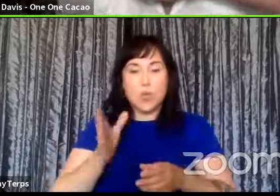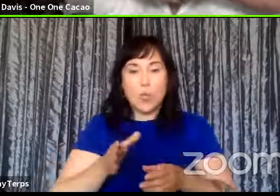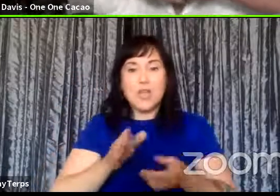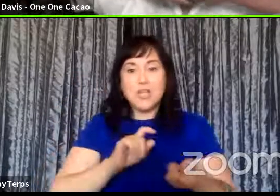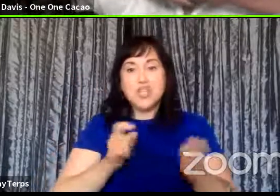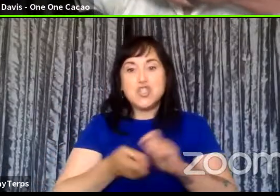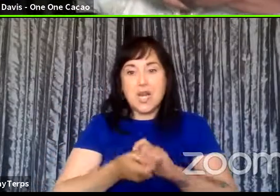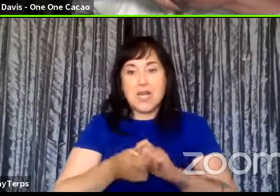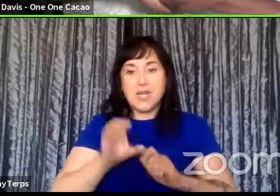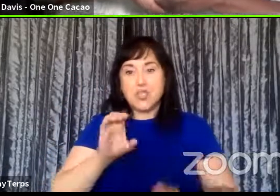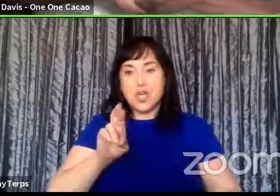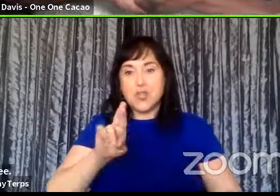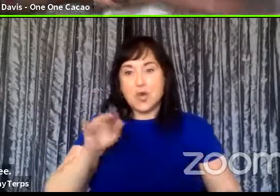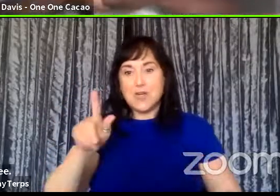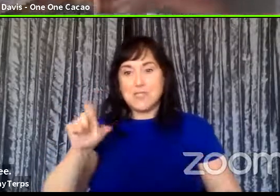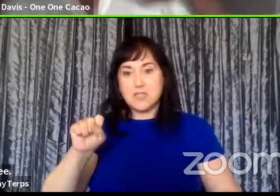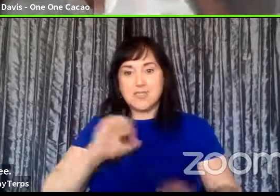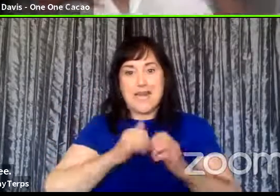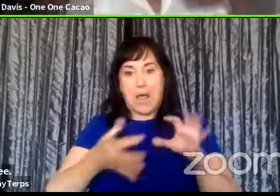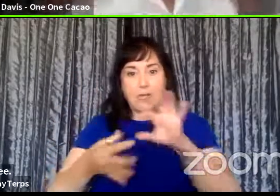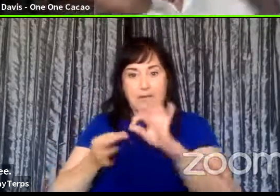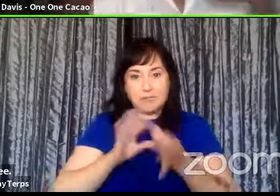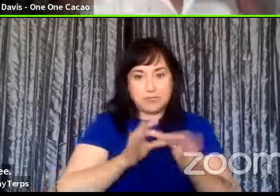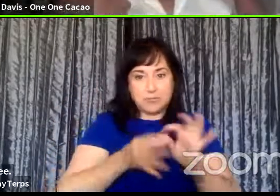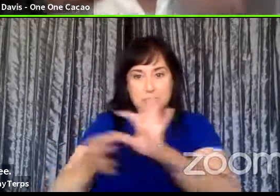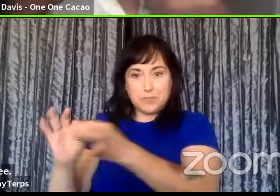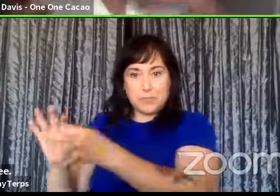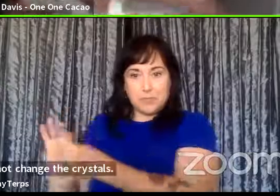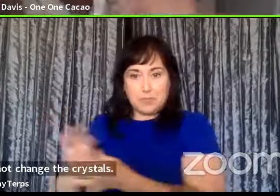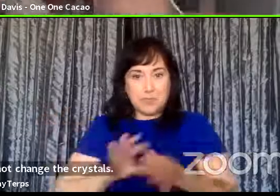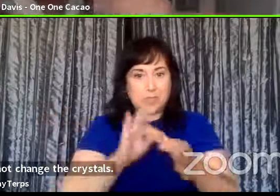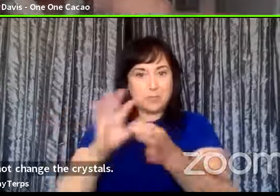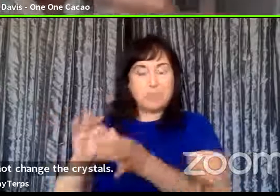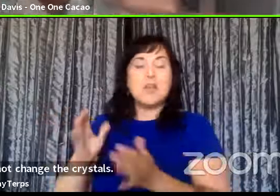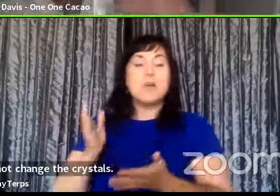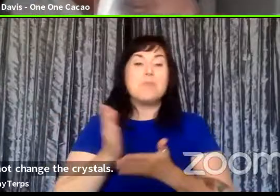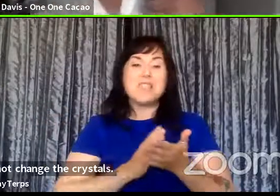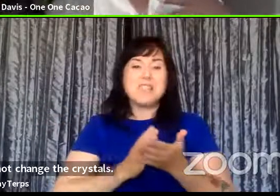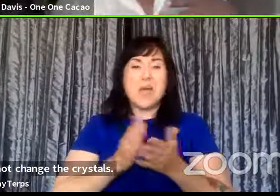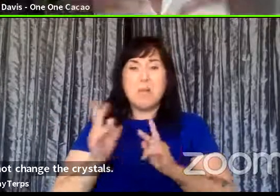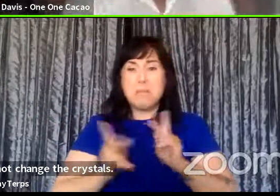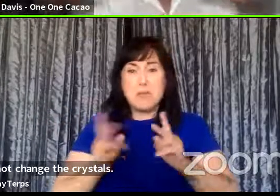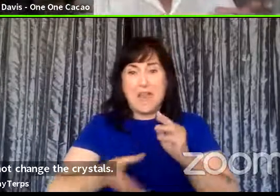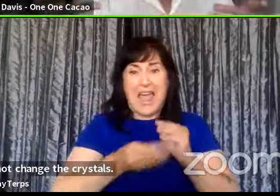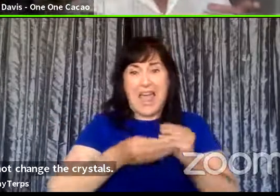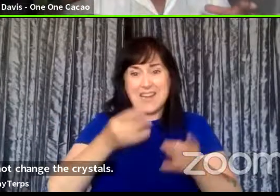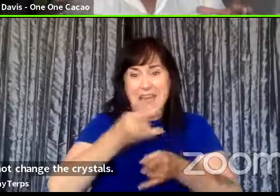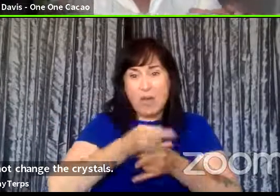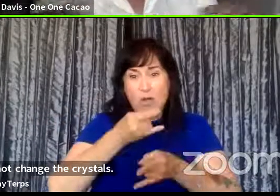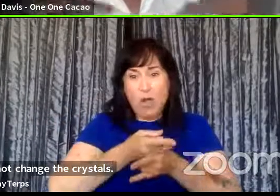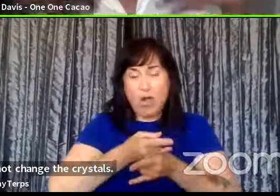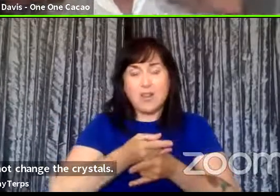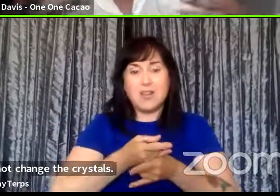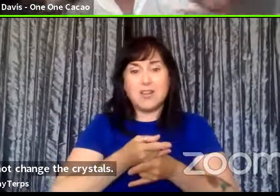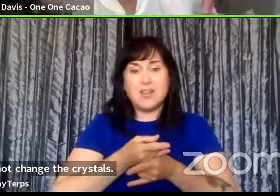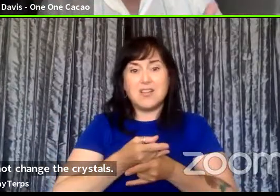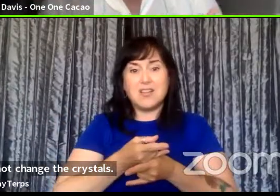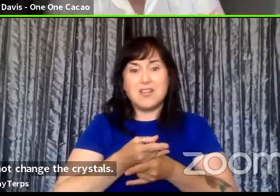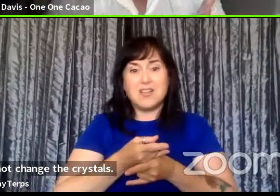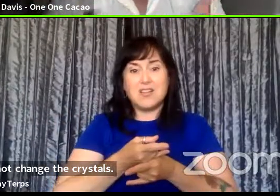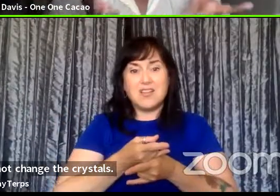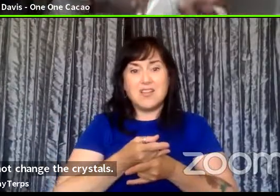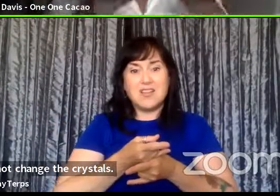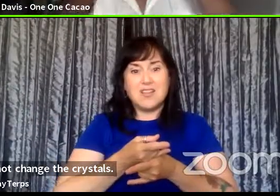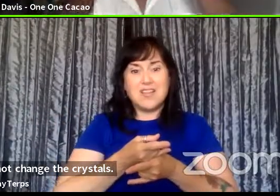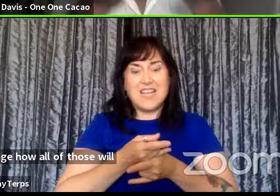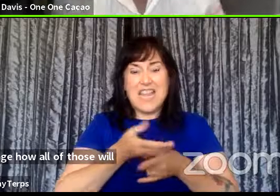of those are going to be bonding together. Okay, though technically some people are adding things like alcohol in, adding the alcohol in and almost letting some